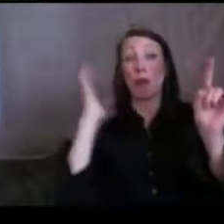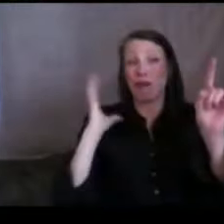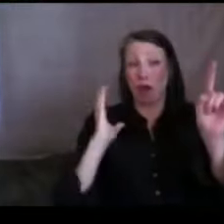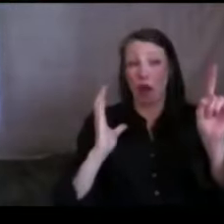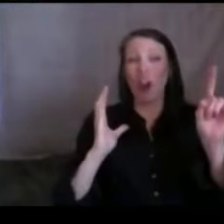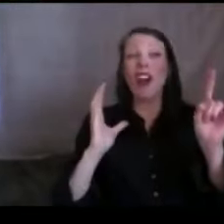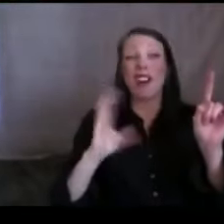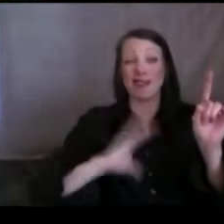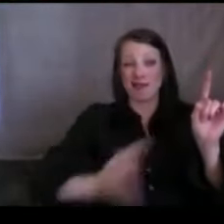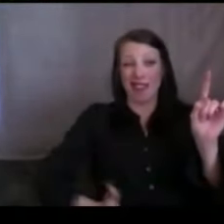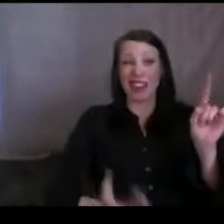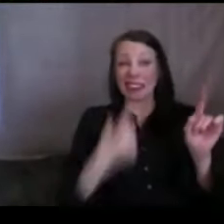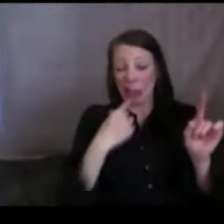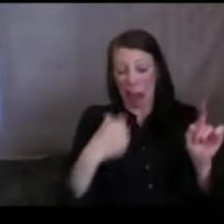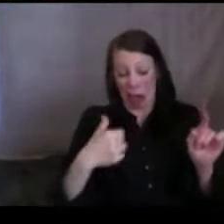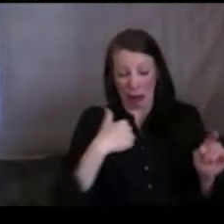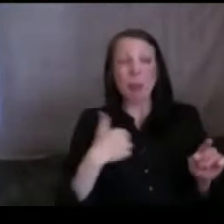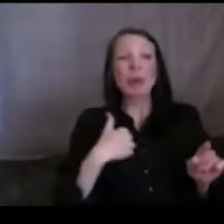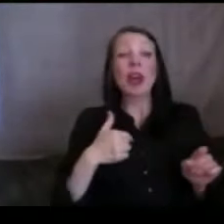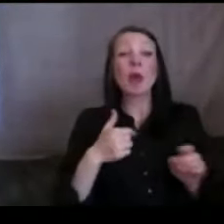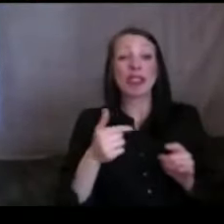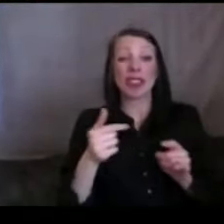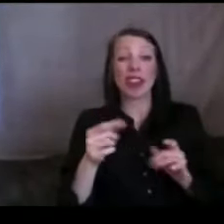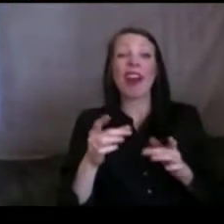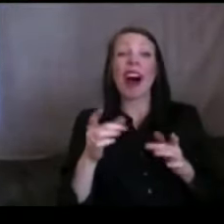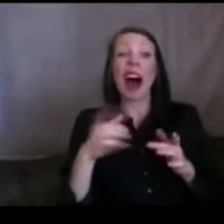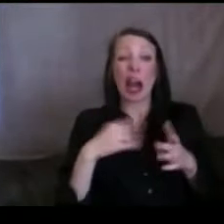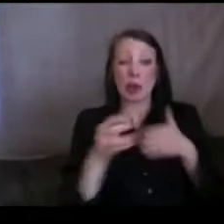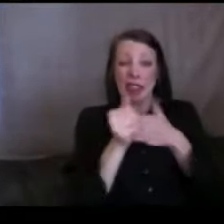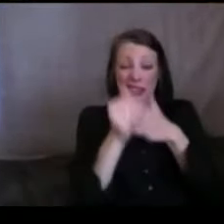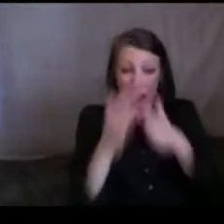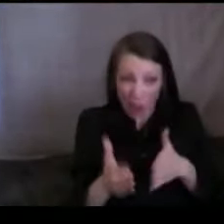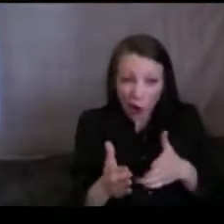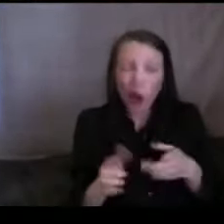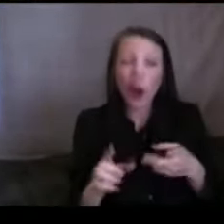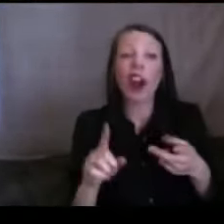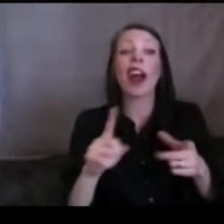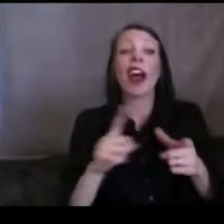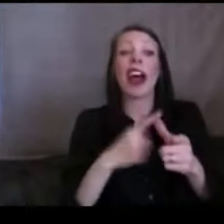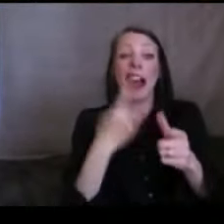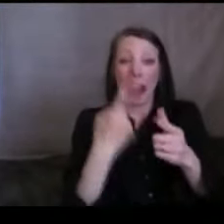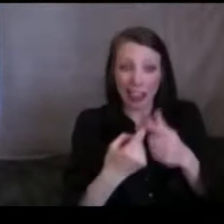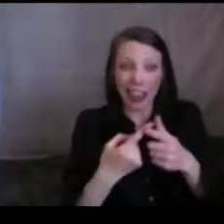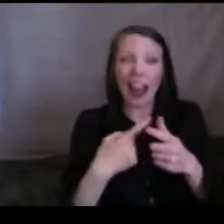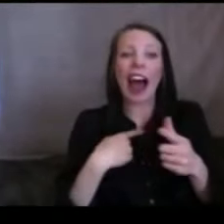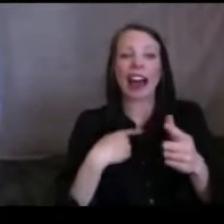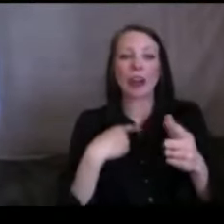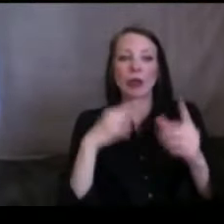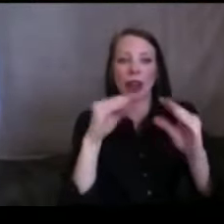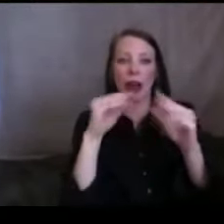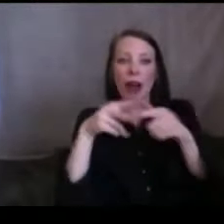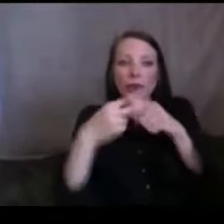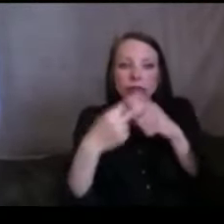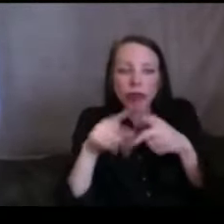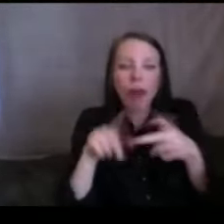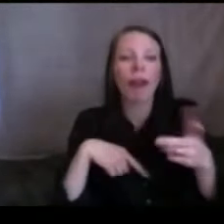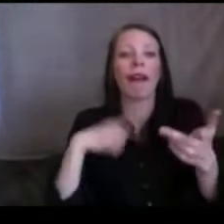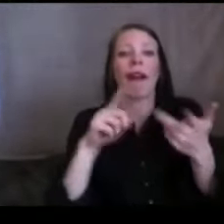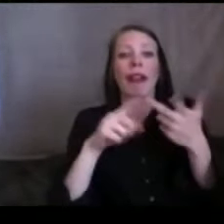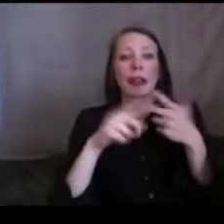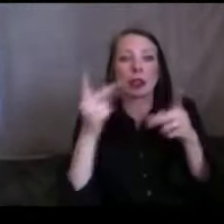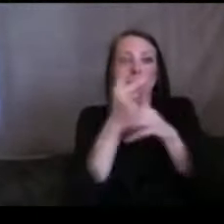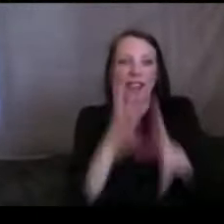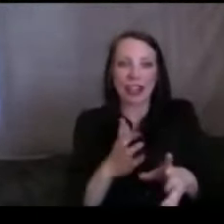and then the coordinator, and they become to the supervisor now. So I went through a